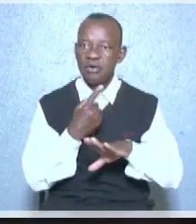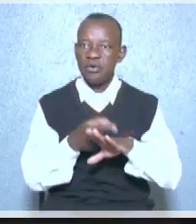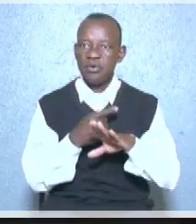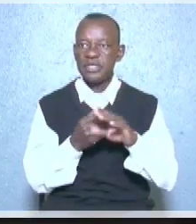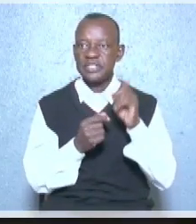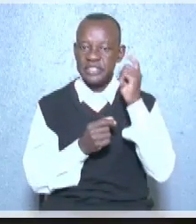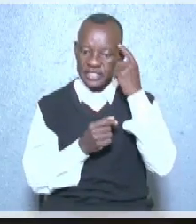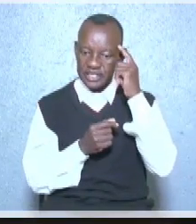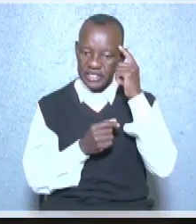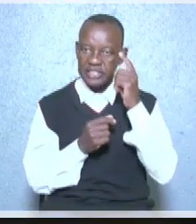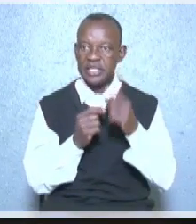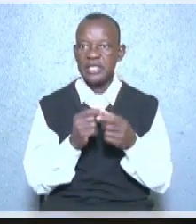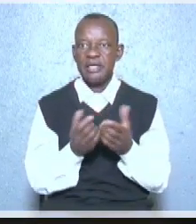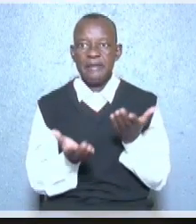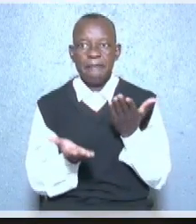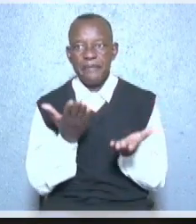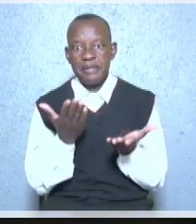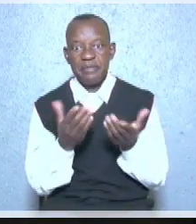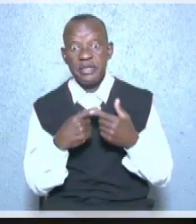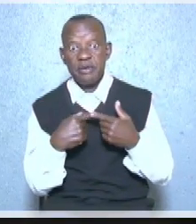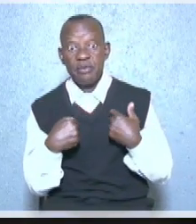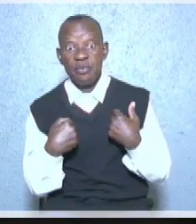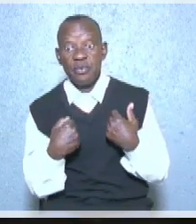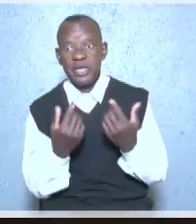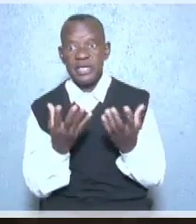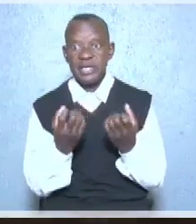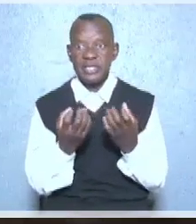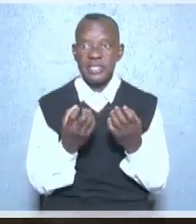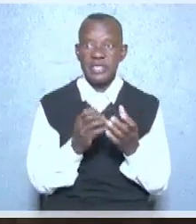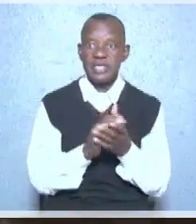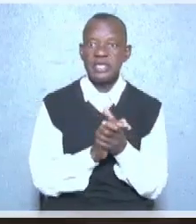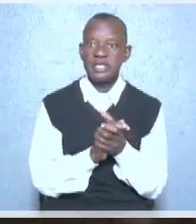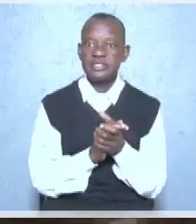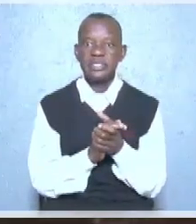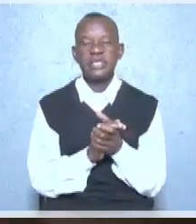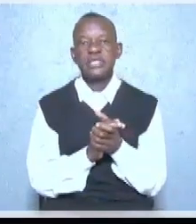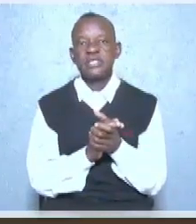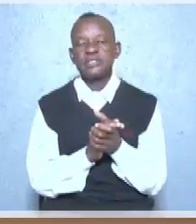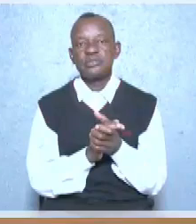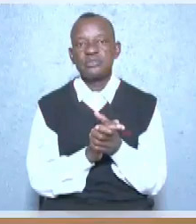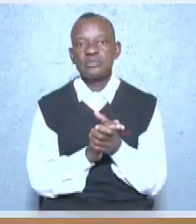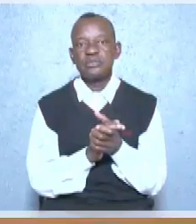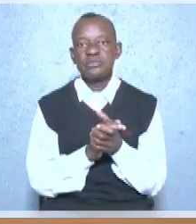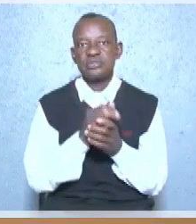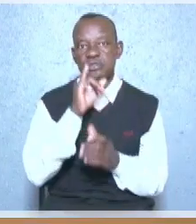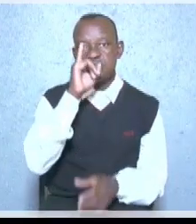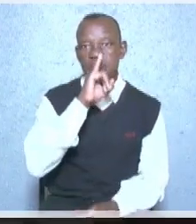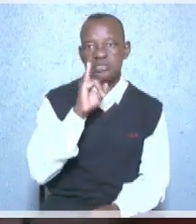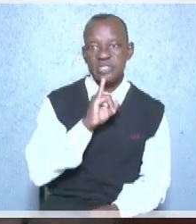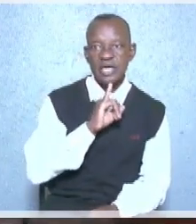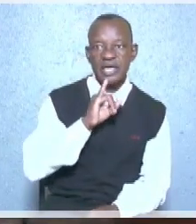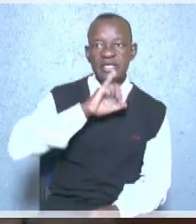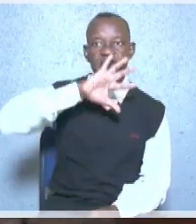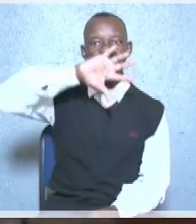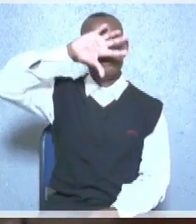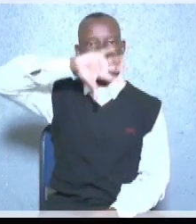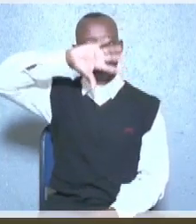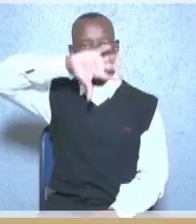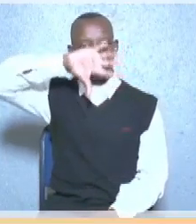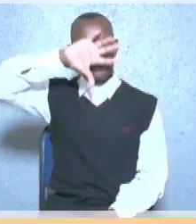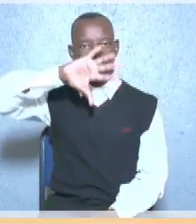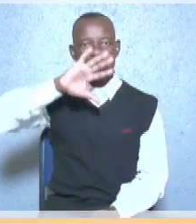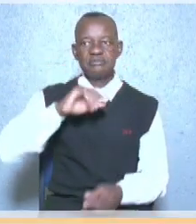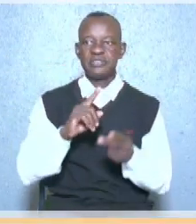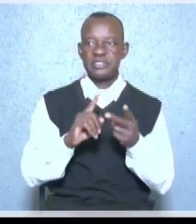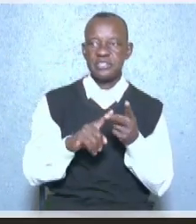had to do maybe a series, like we had to do a series of over maybe 26 episodes, and